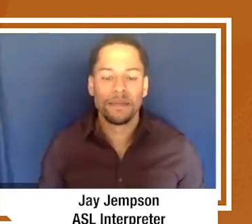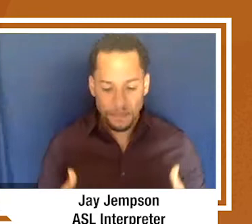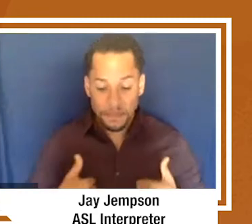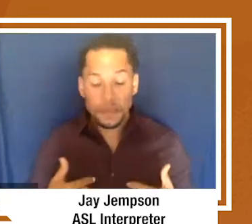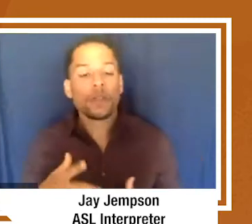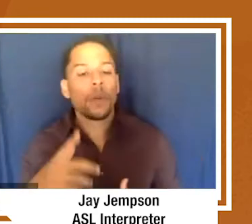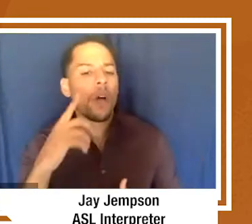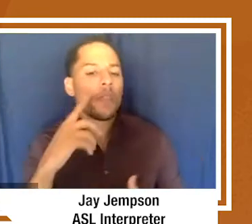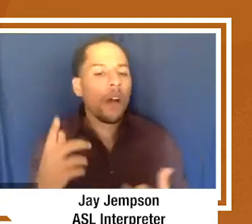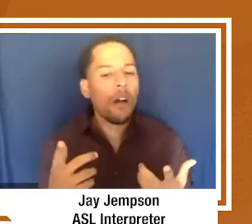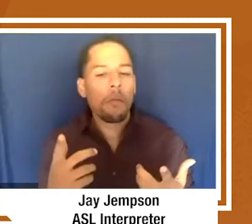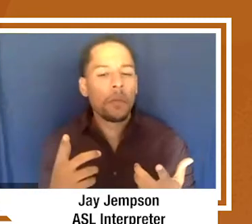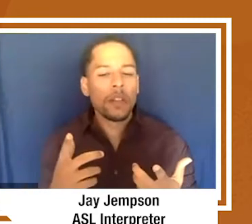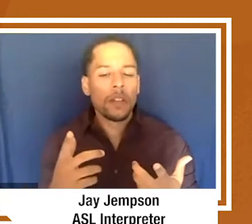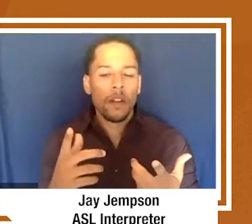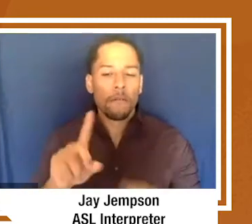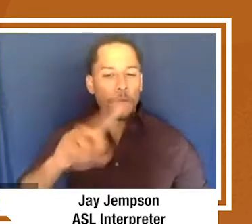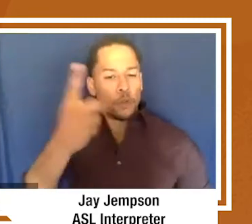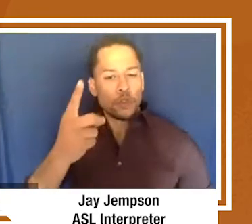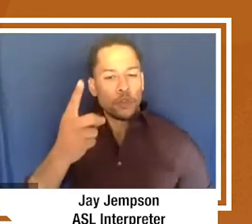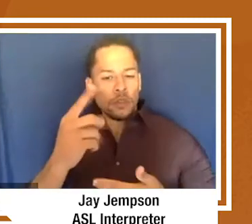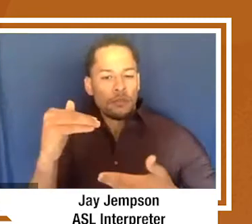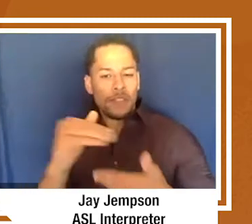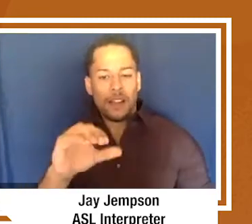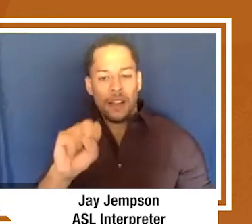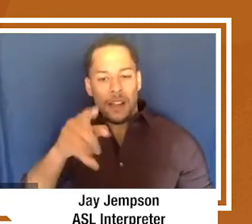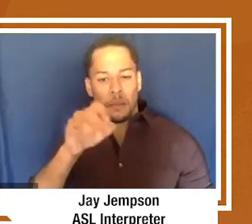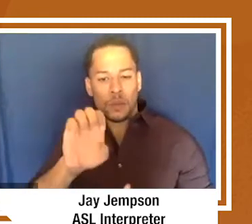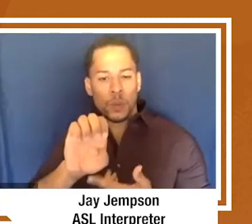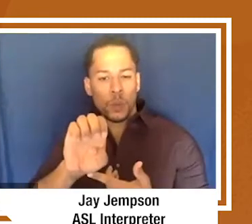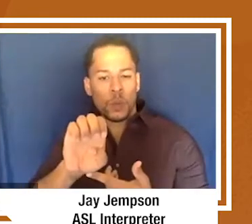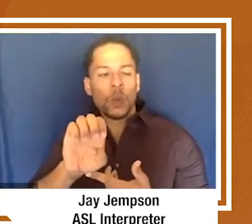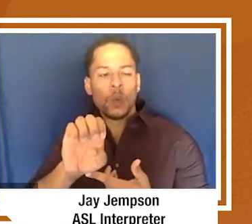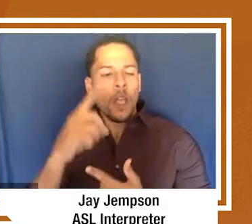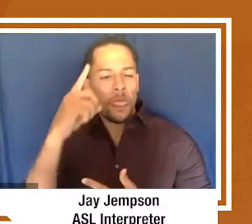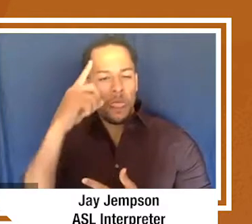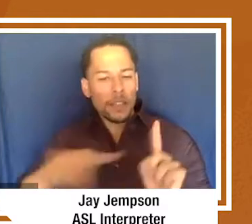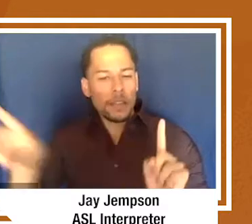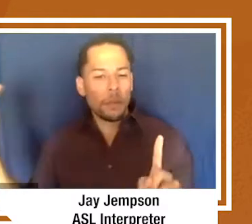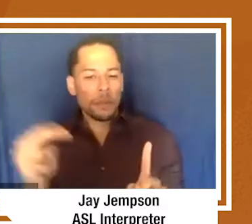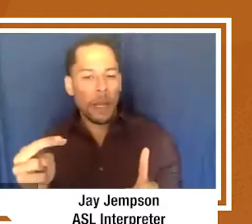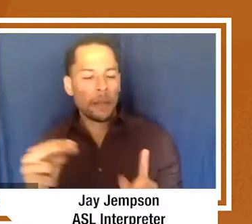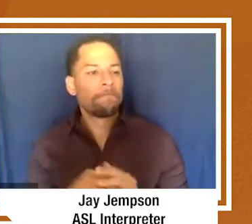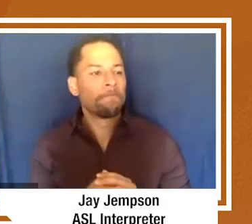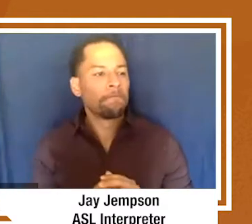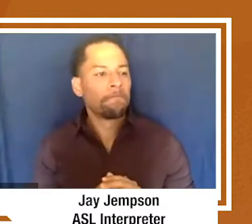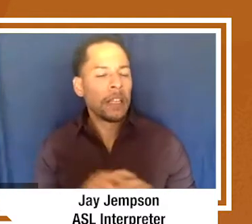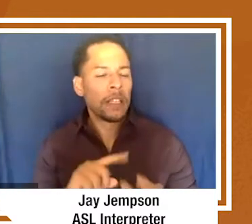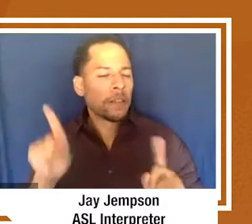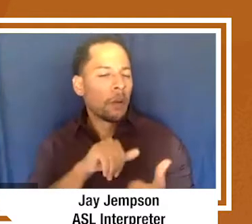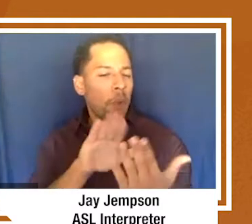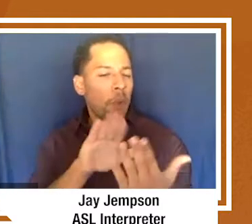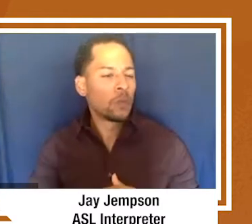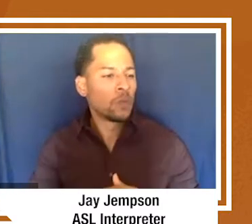that we go a different direction. I thought, you know, we don't often get to hear behind the minds behind some of our, you know, our works. I thought, why not hear from the